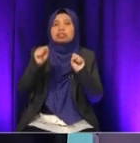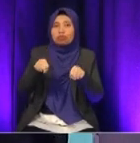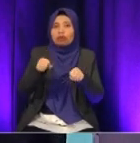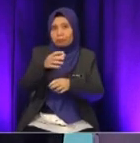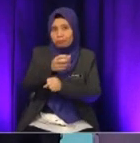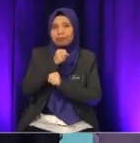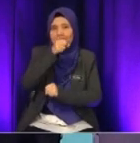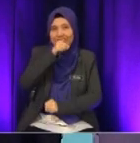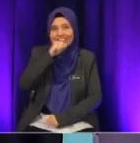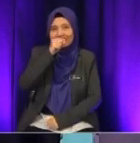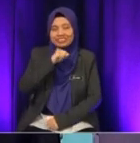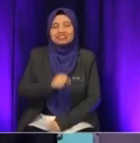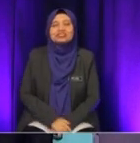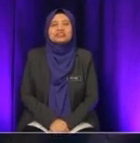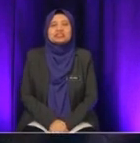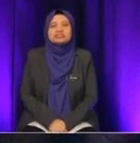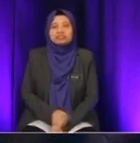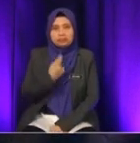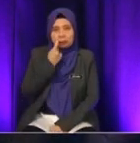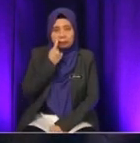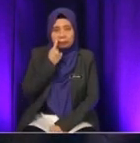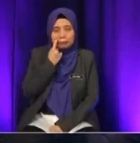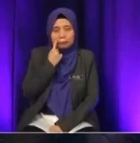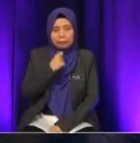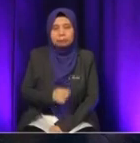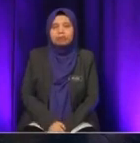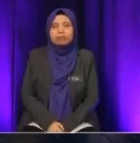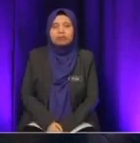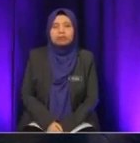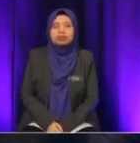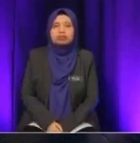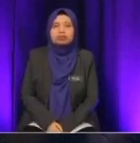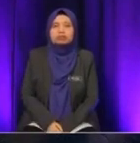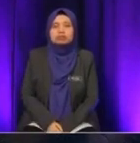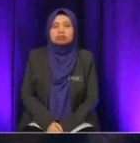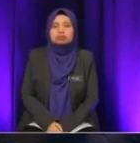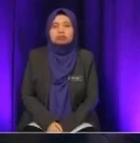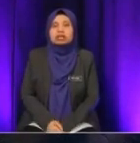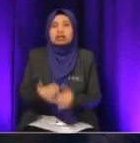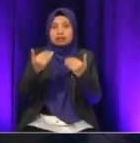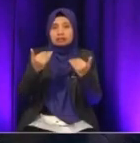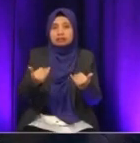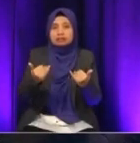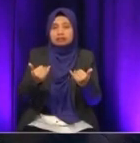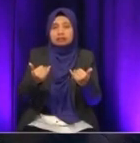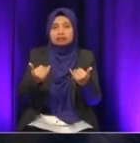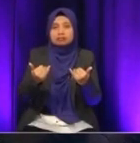yes. teacher. Yes, okay. Thank you, Tivia. So right. good one. Mm-hmm. Okay. So now that our